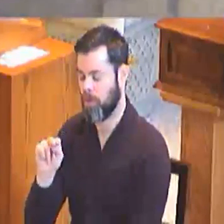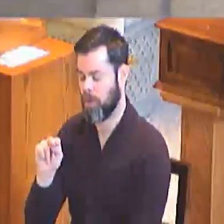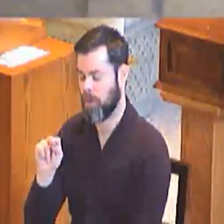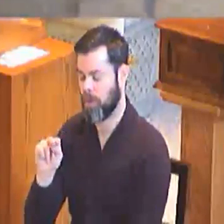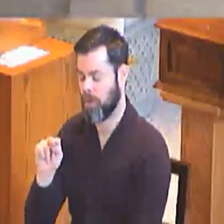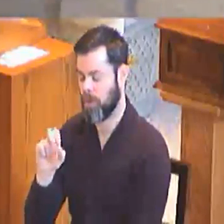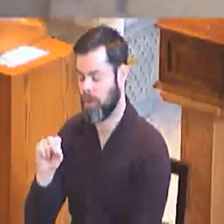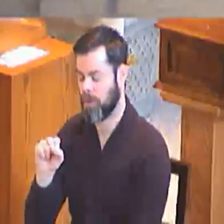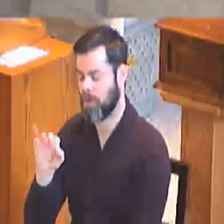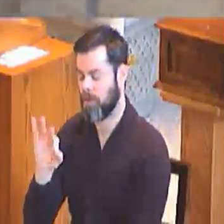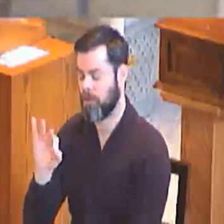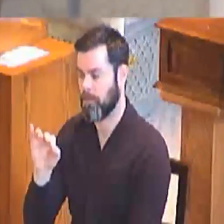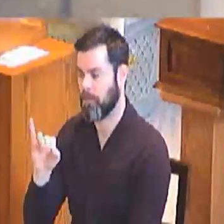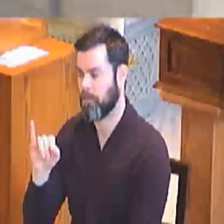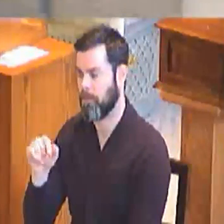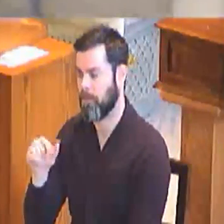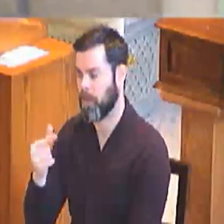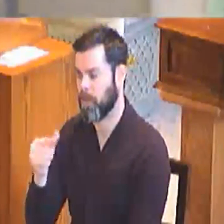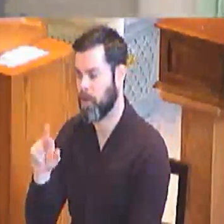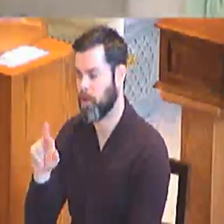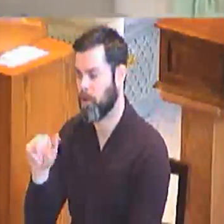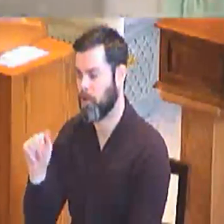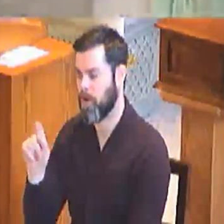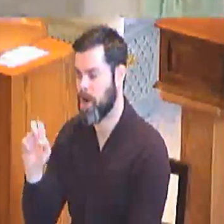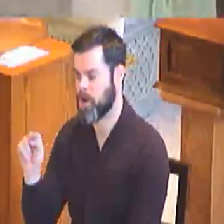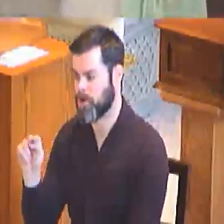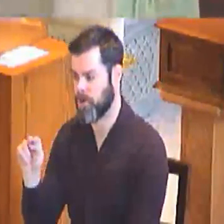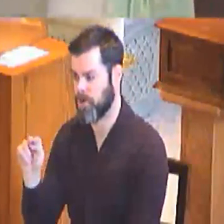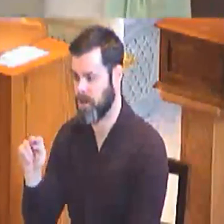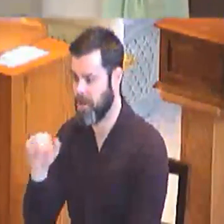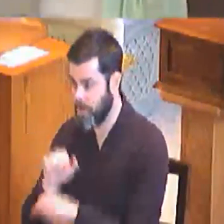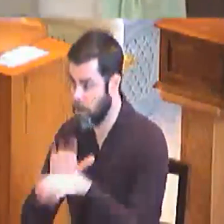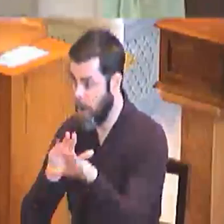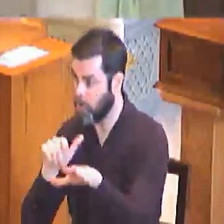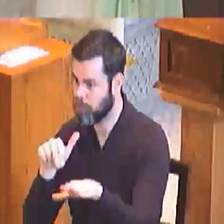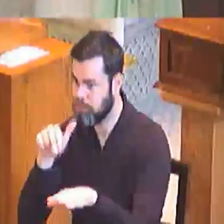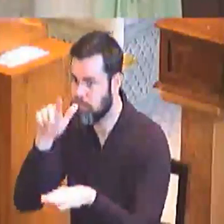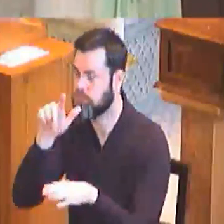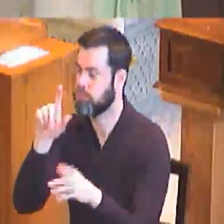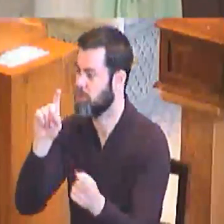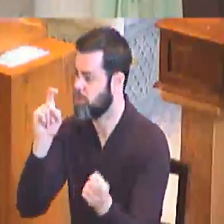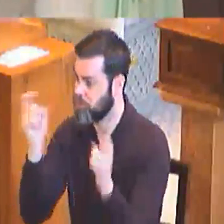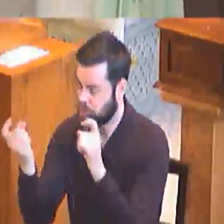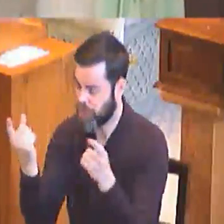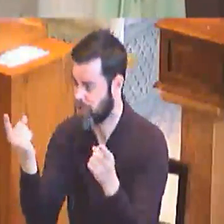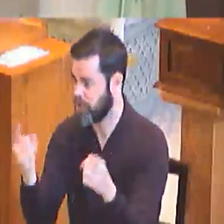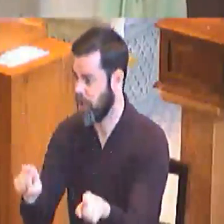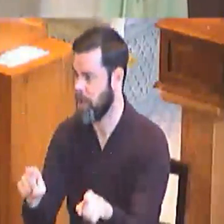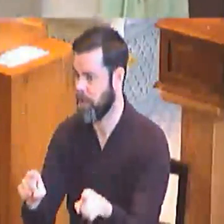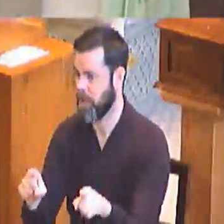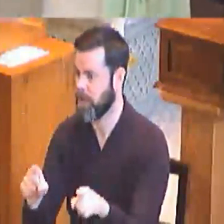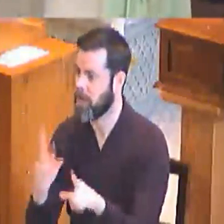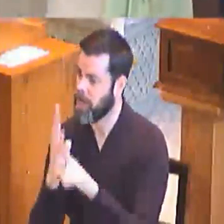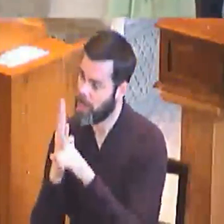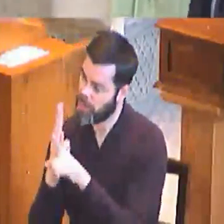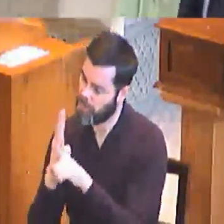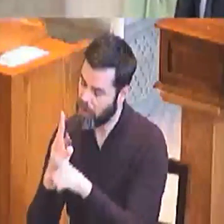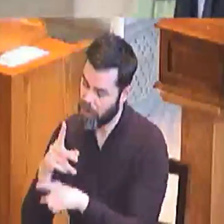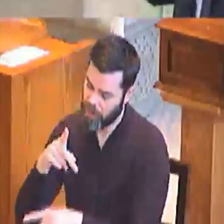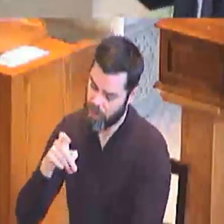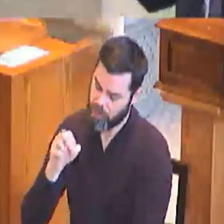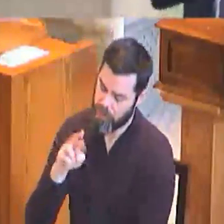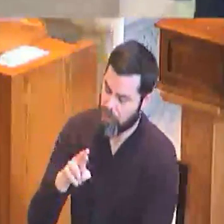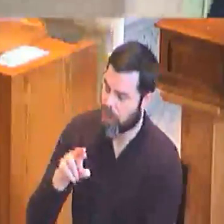the mountain. He separated himself from the rest of his disciples. He did take John and Peter and James, love and wisdom and faith, with